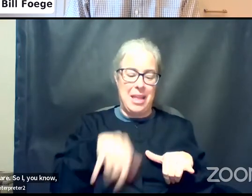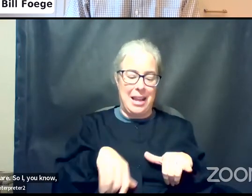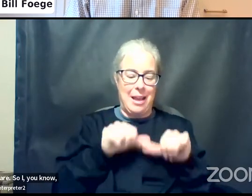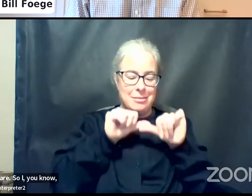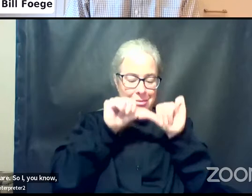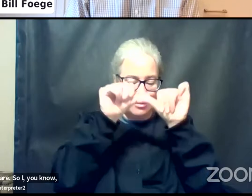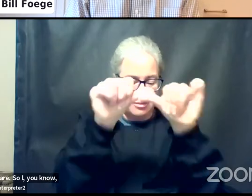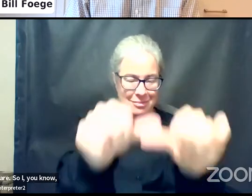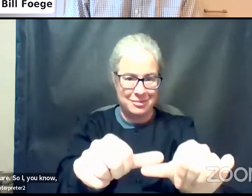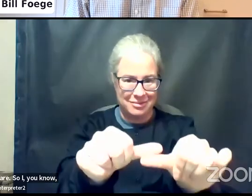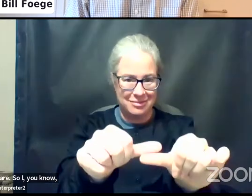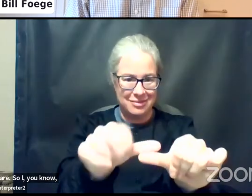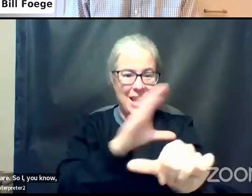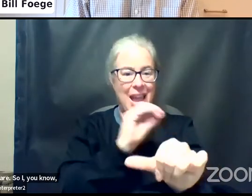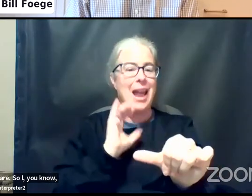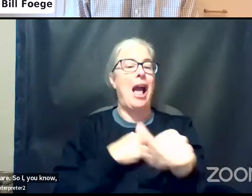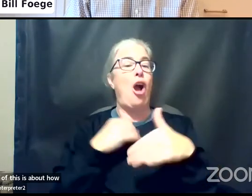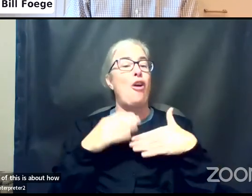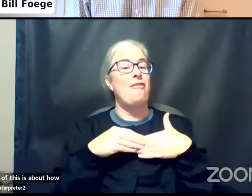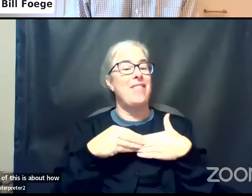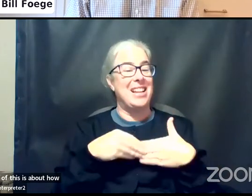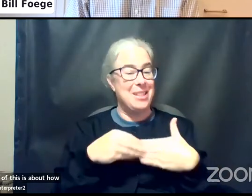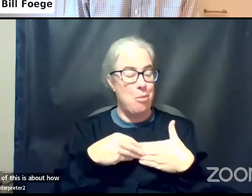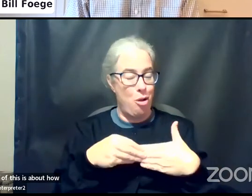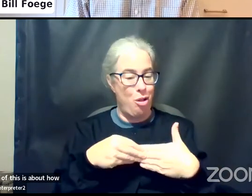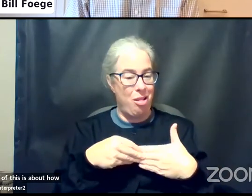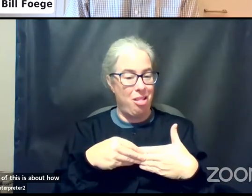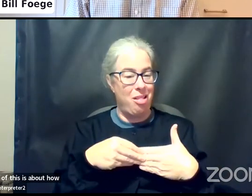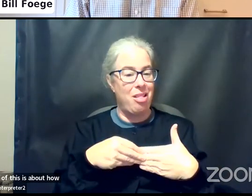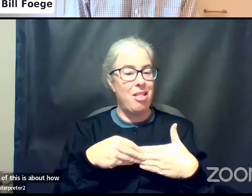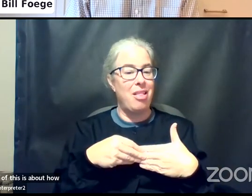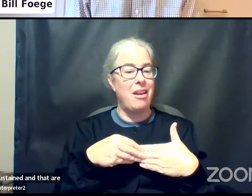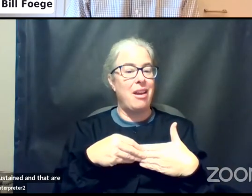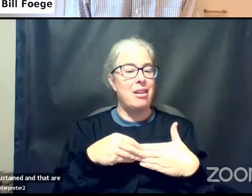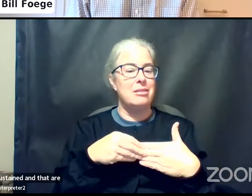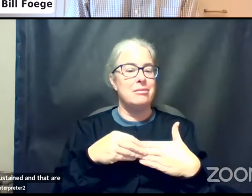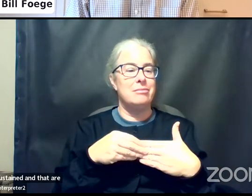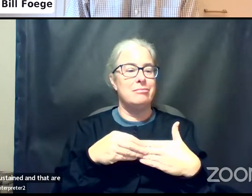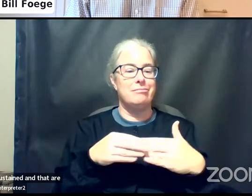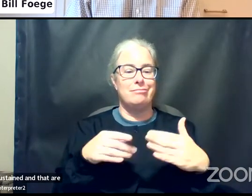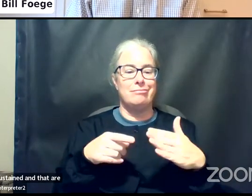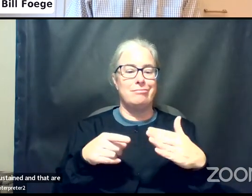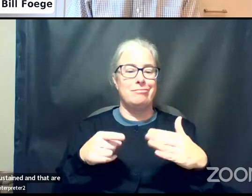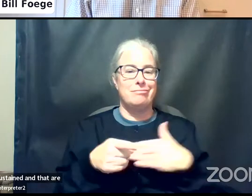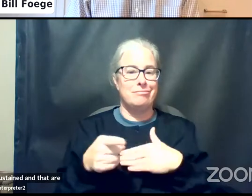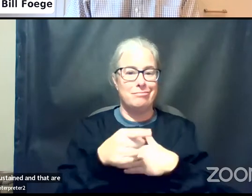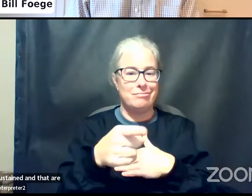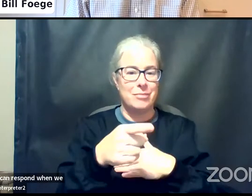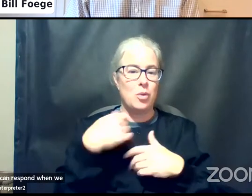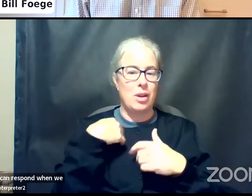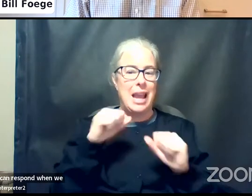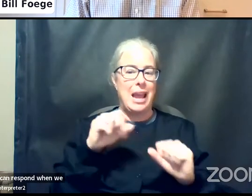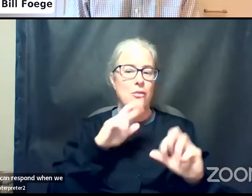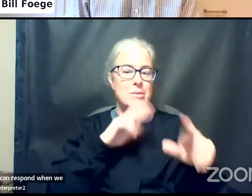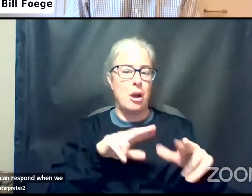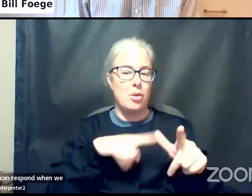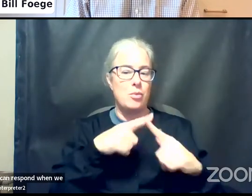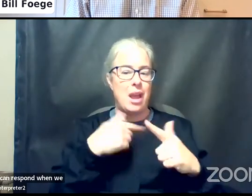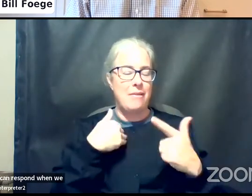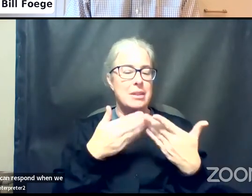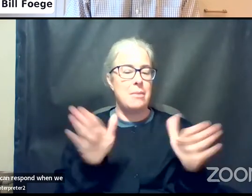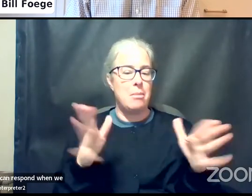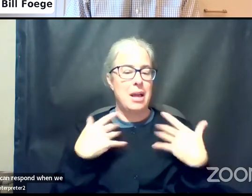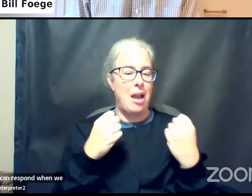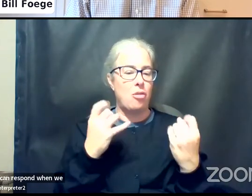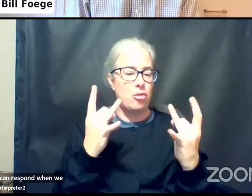sustained and that are flexible uh and Nimble so that they can respond when we have these Public Health crises